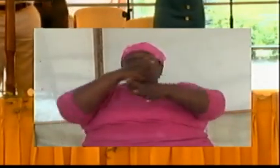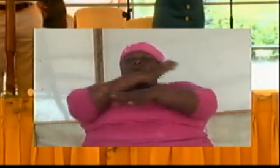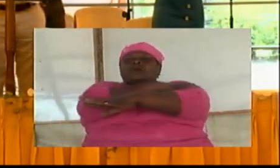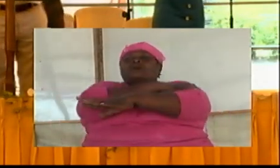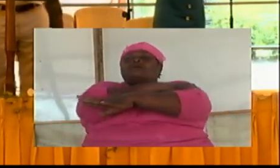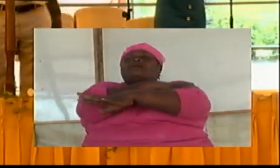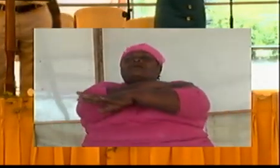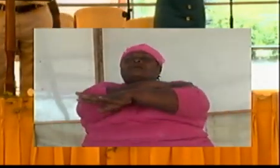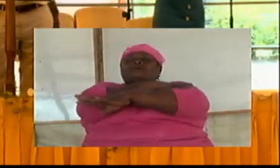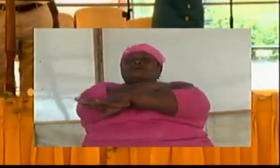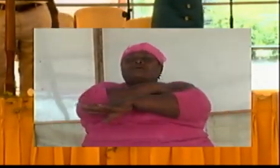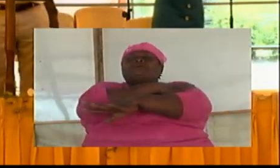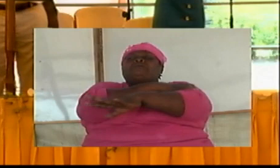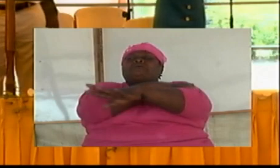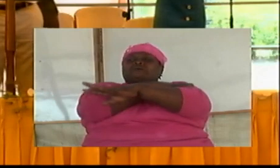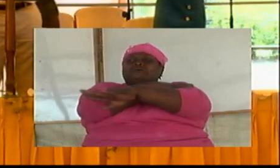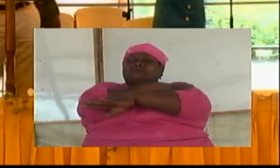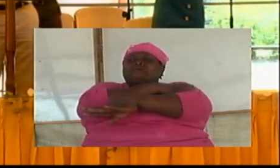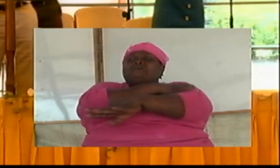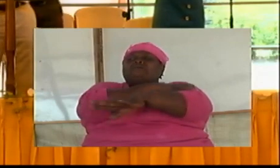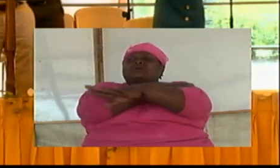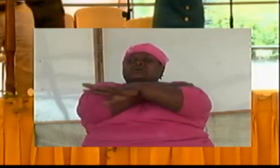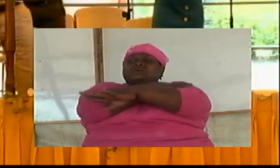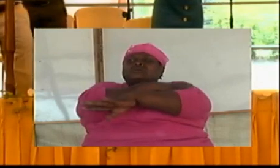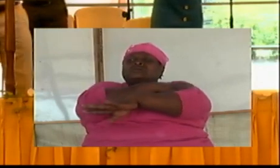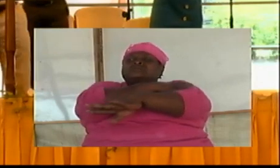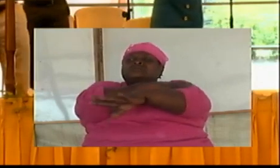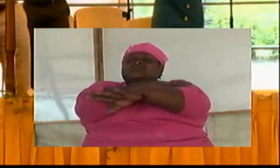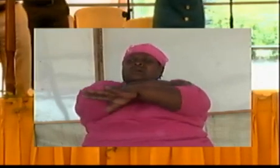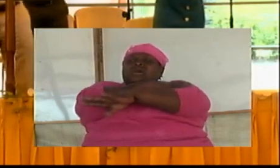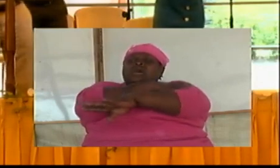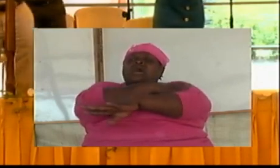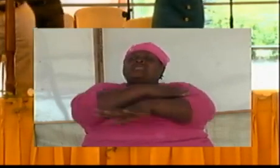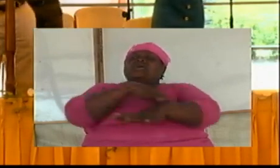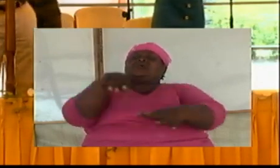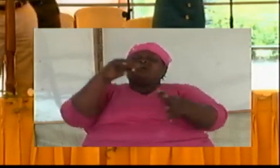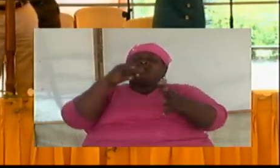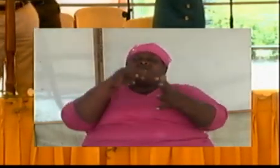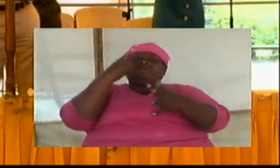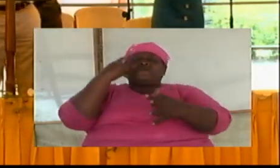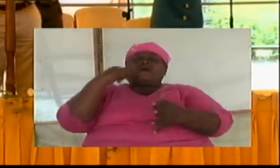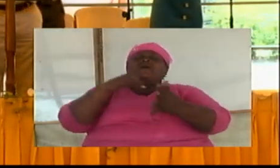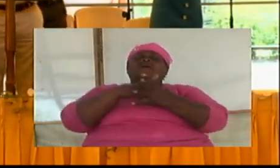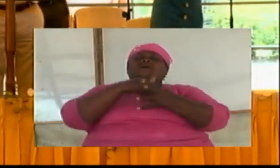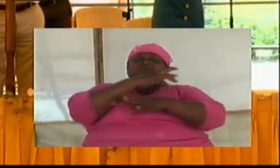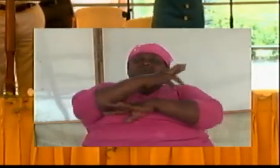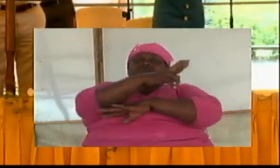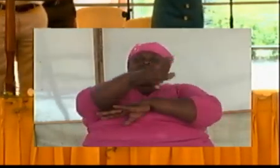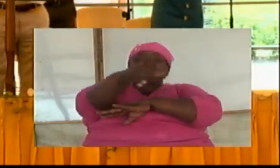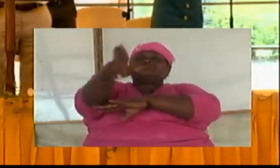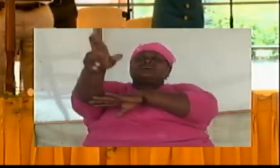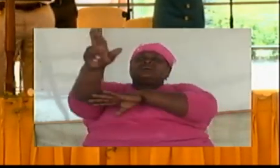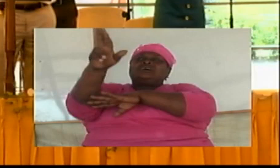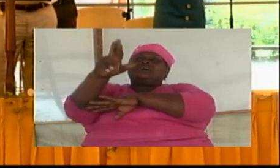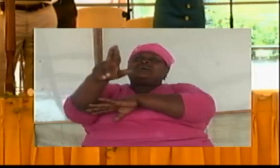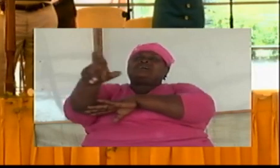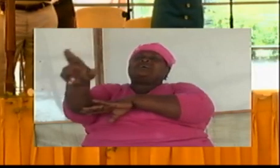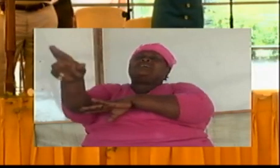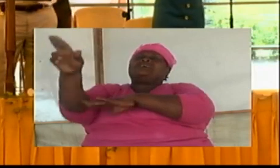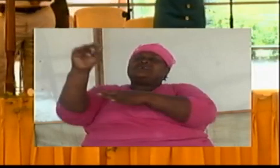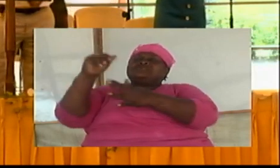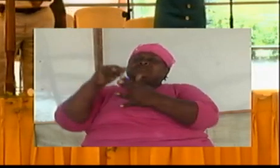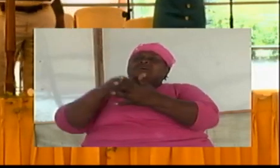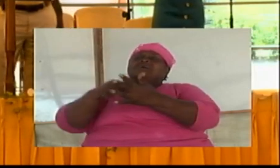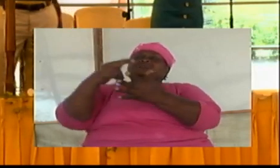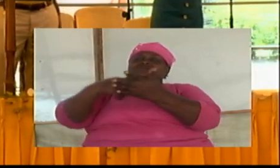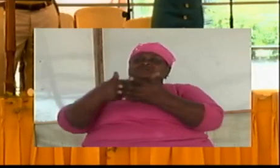same power. Hallelujah, it has today. For reaches, Lord, reaches to